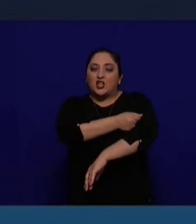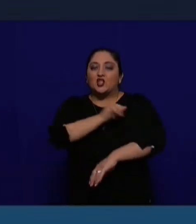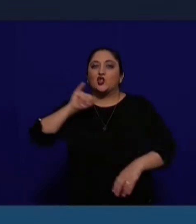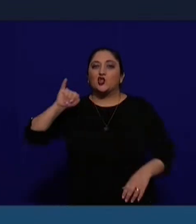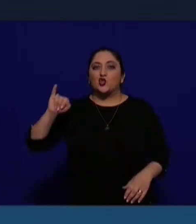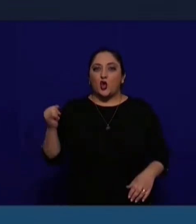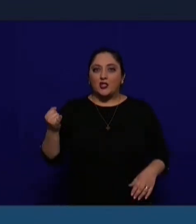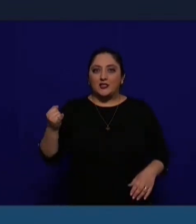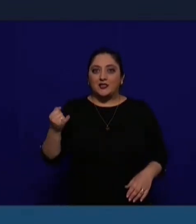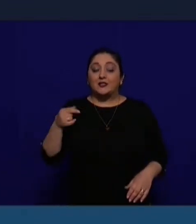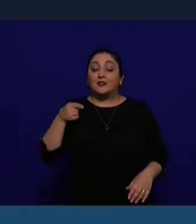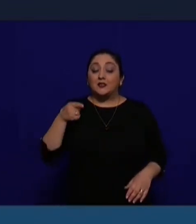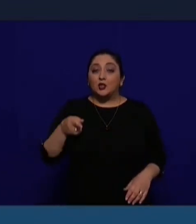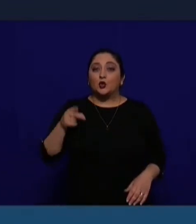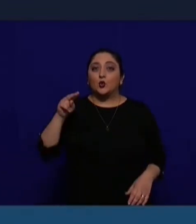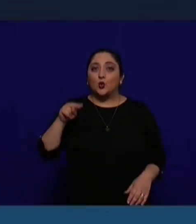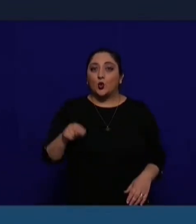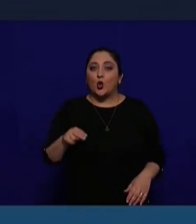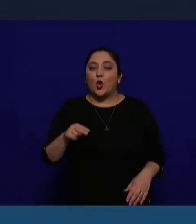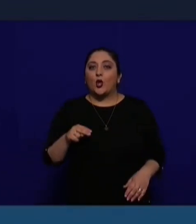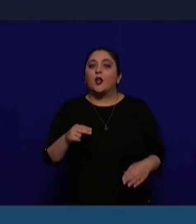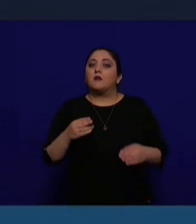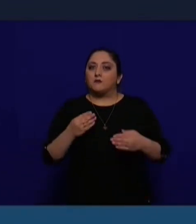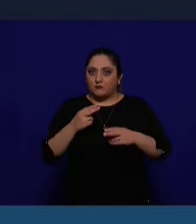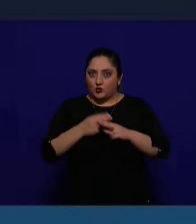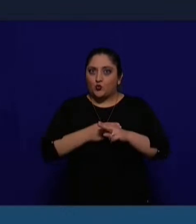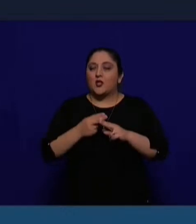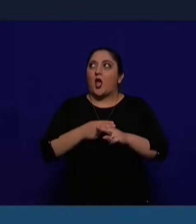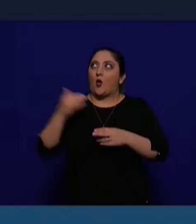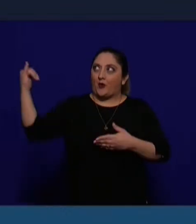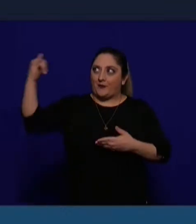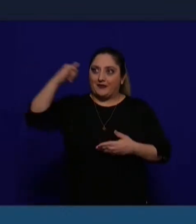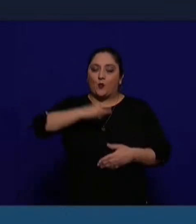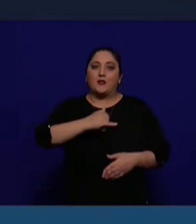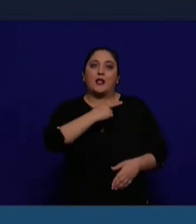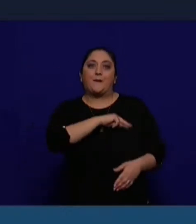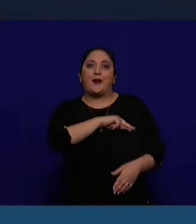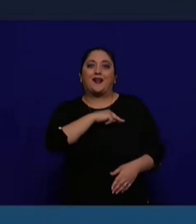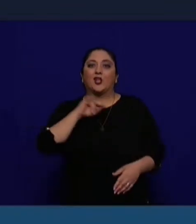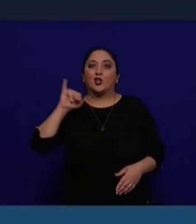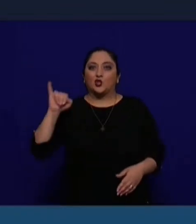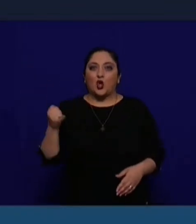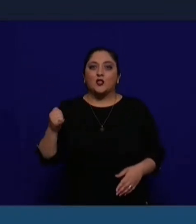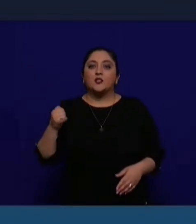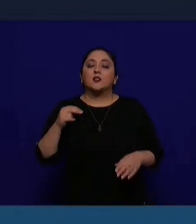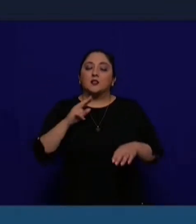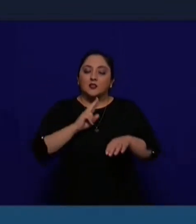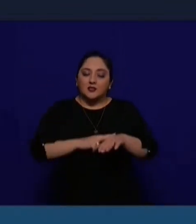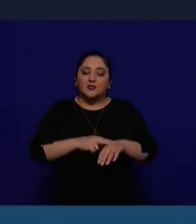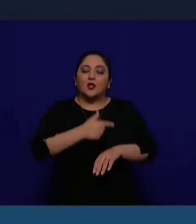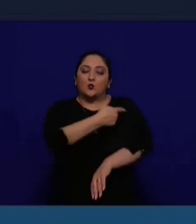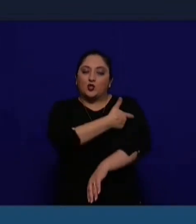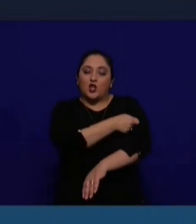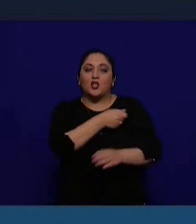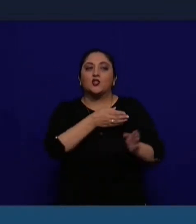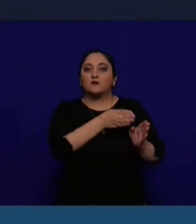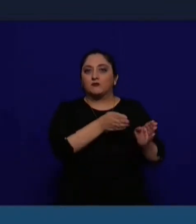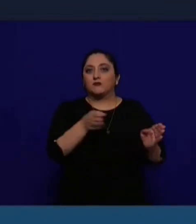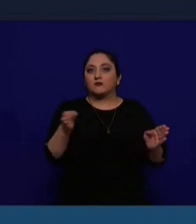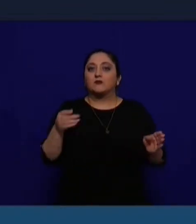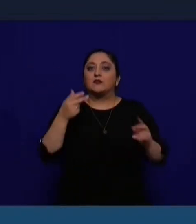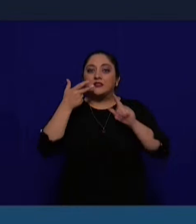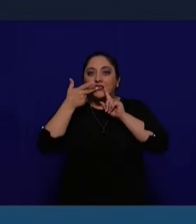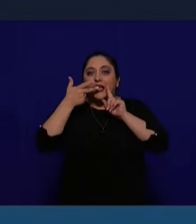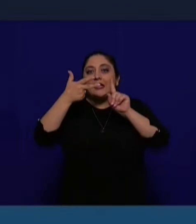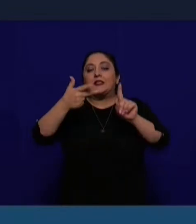ukoll hija tilqima li issa ħad tidħol fil-programm tagħna la darba ta' sala u Malta u din tista' tingħata wkoll lil persuni li għandhom il fuq minn 18-il